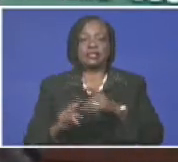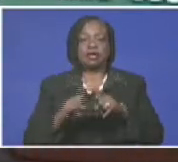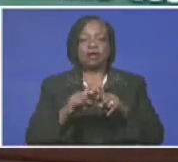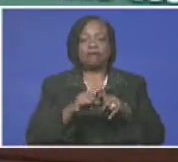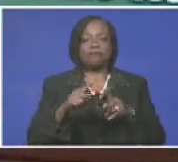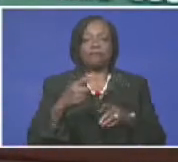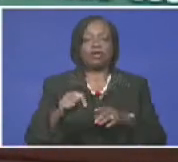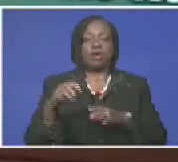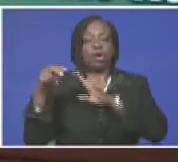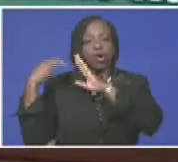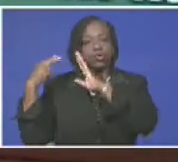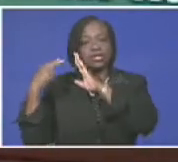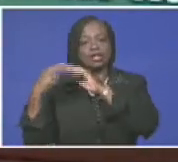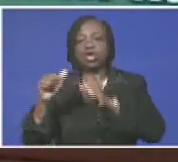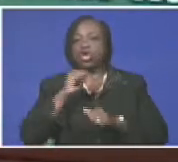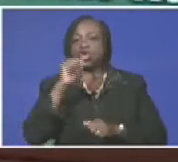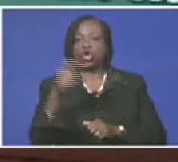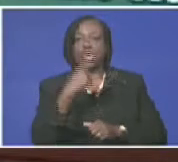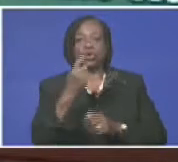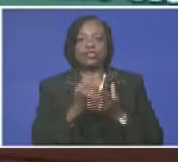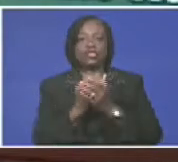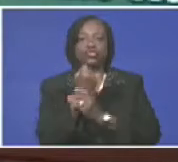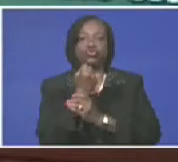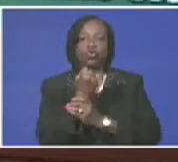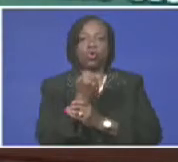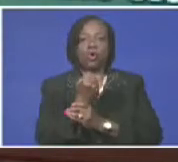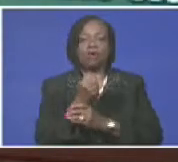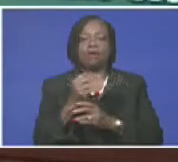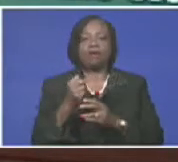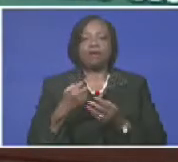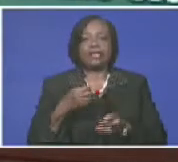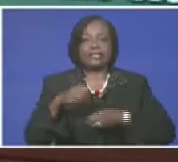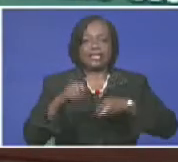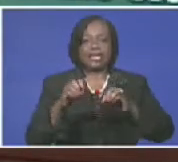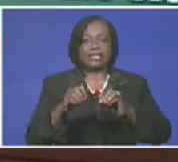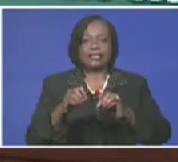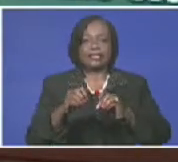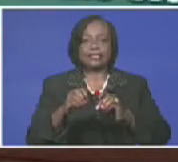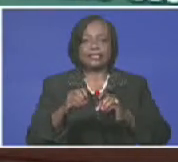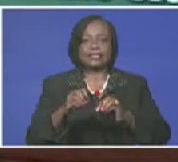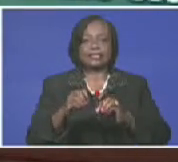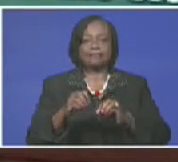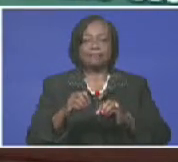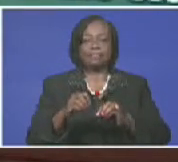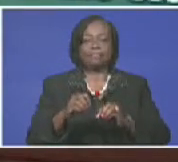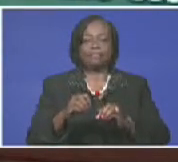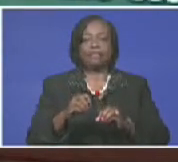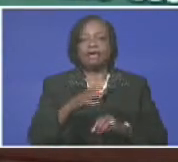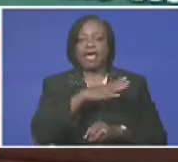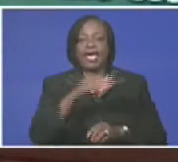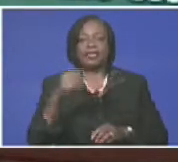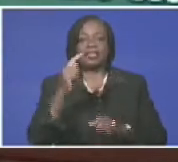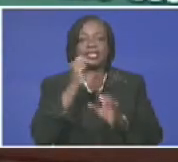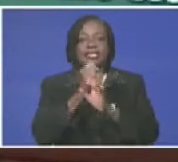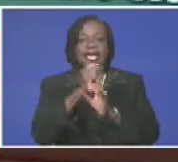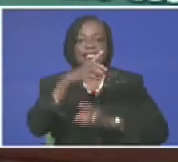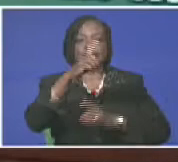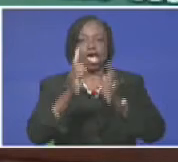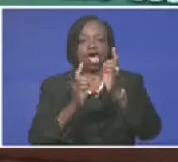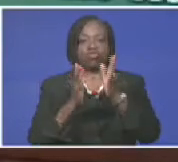the straw vendors across the street, the Lucayan marketplace, not are we talking about the taxi